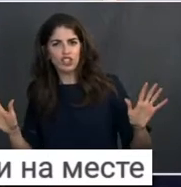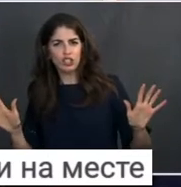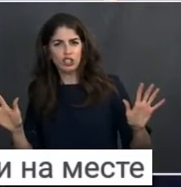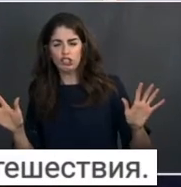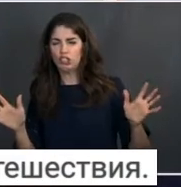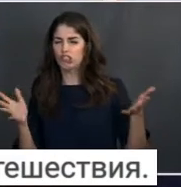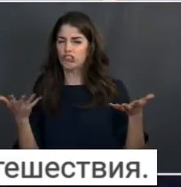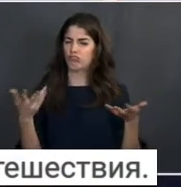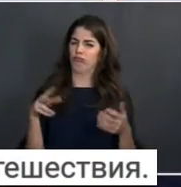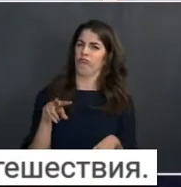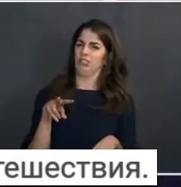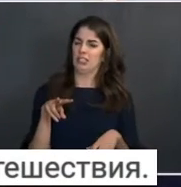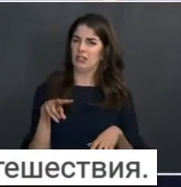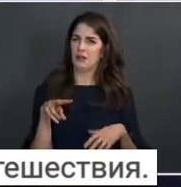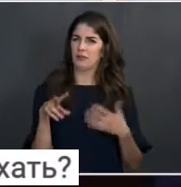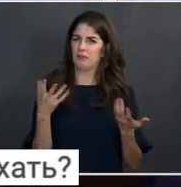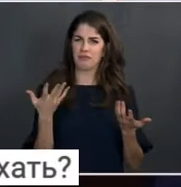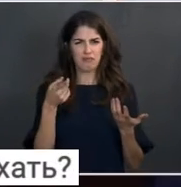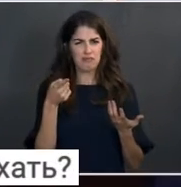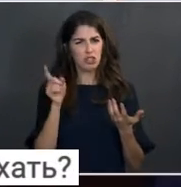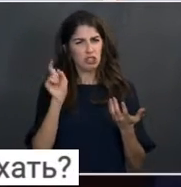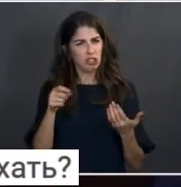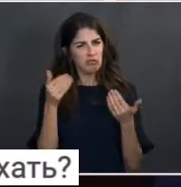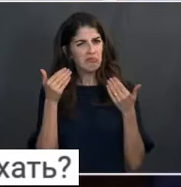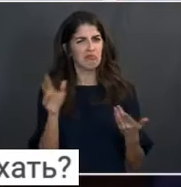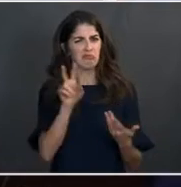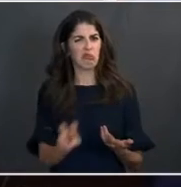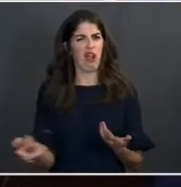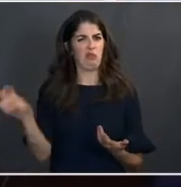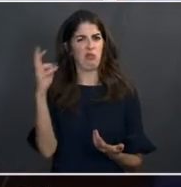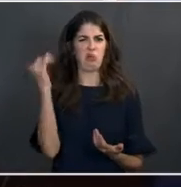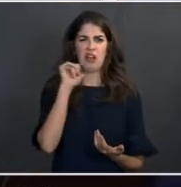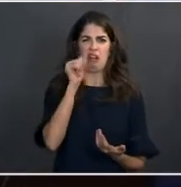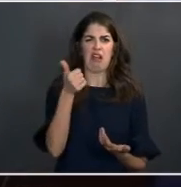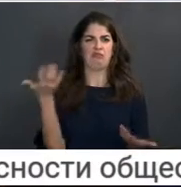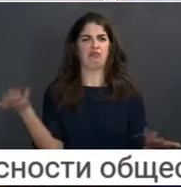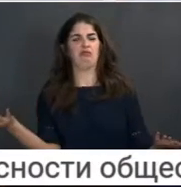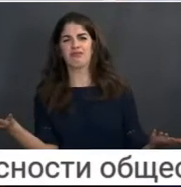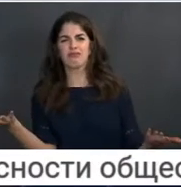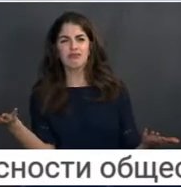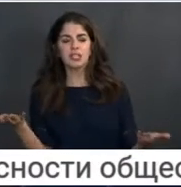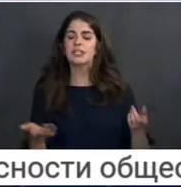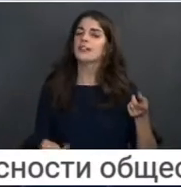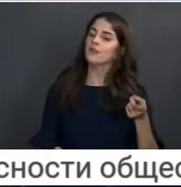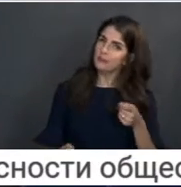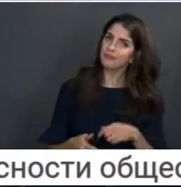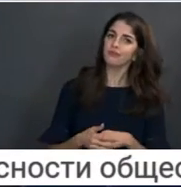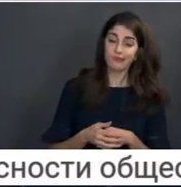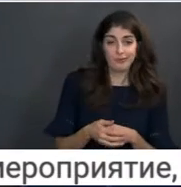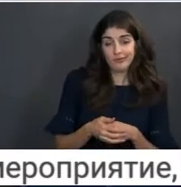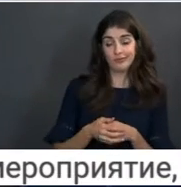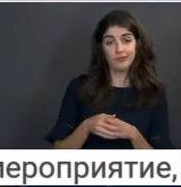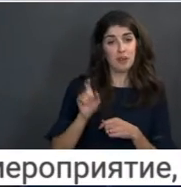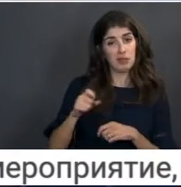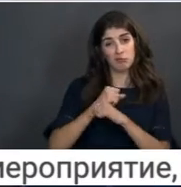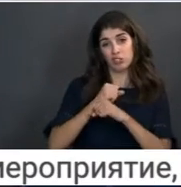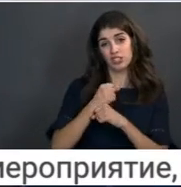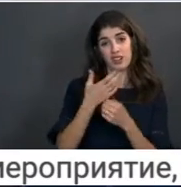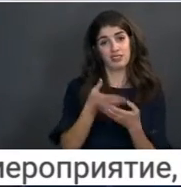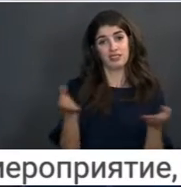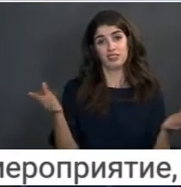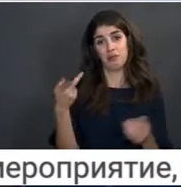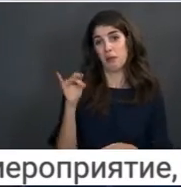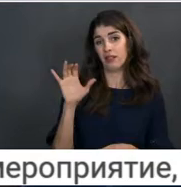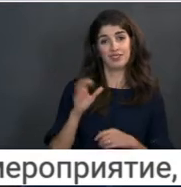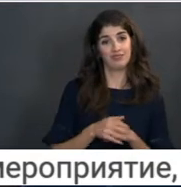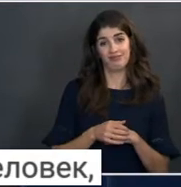safety precautions are in place and could be in place for his travel. So why wouldn't he be traveling, or is that something? Well, it's also about keeping the public safe, and you know,